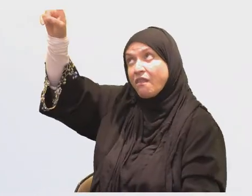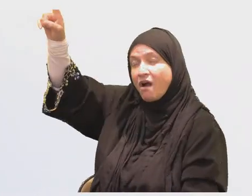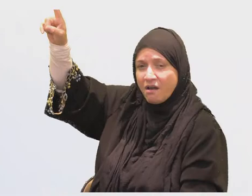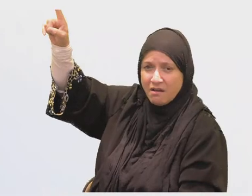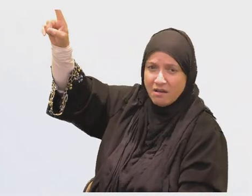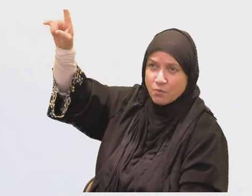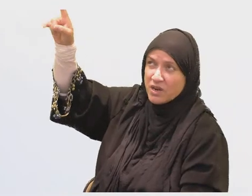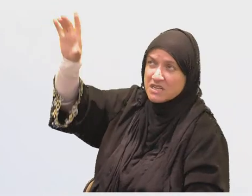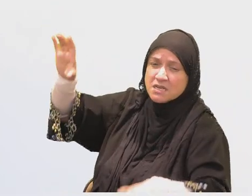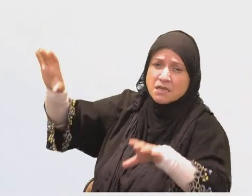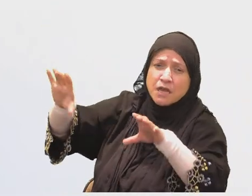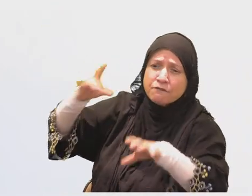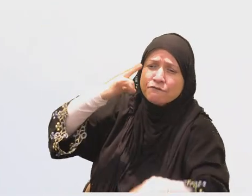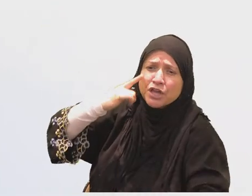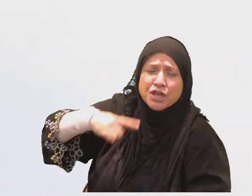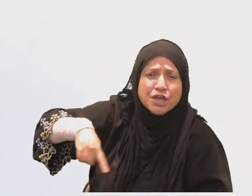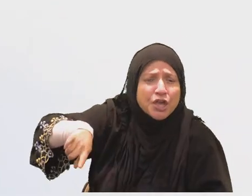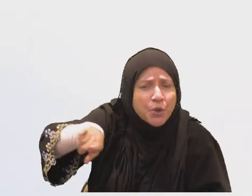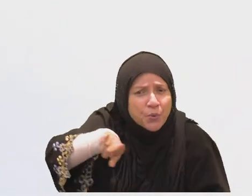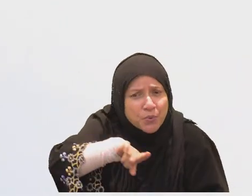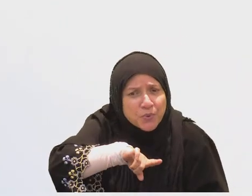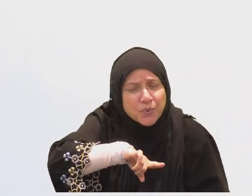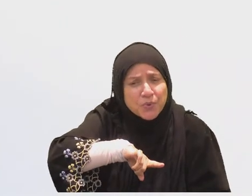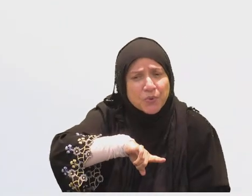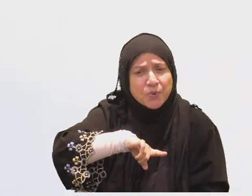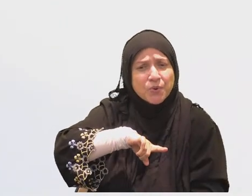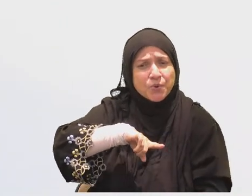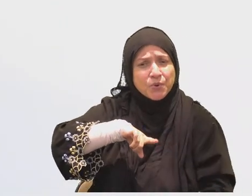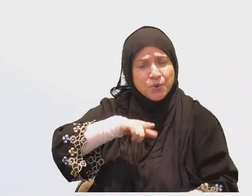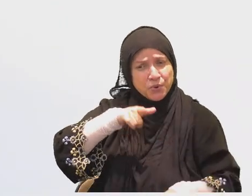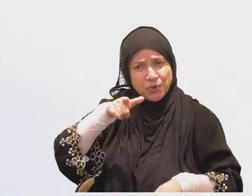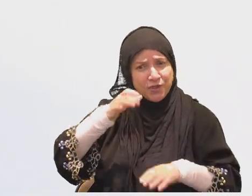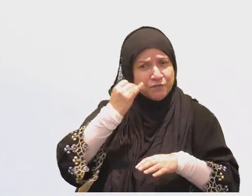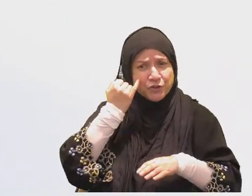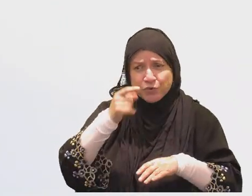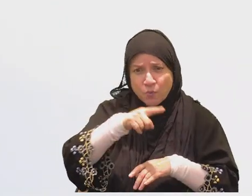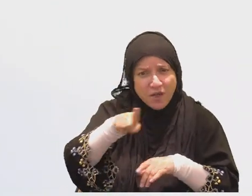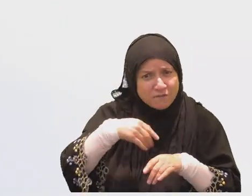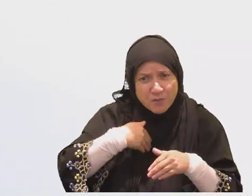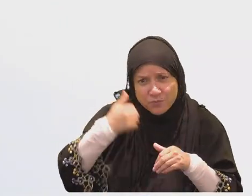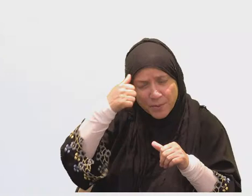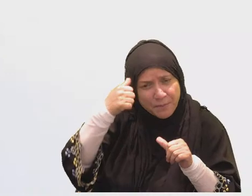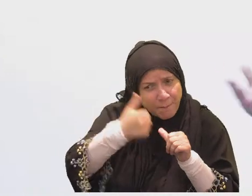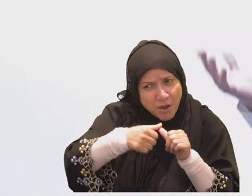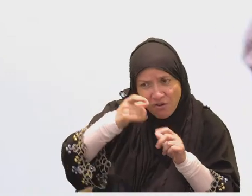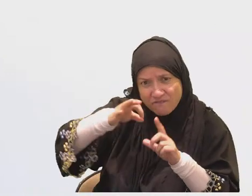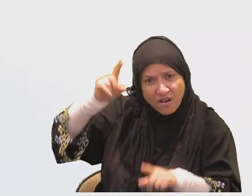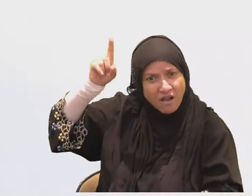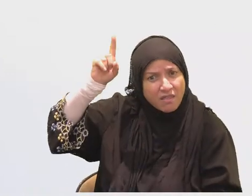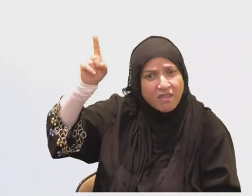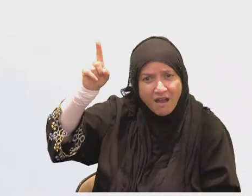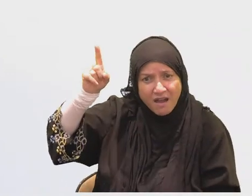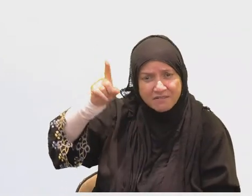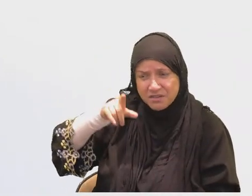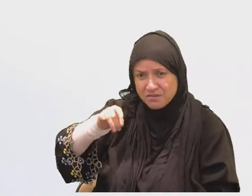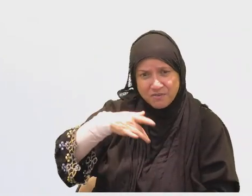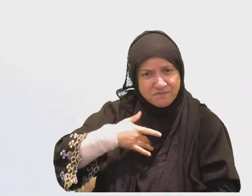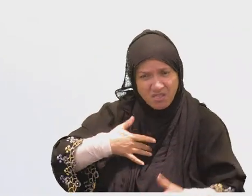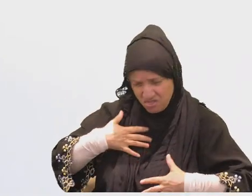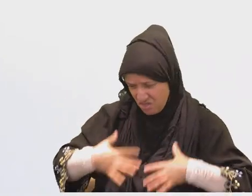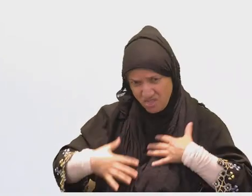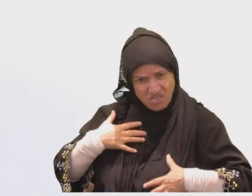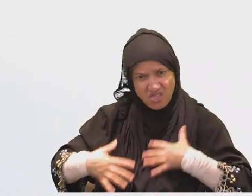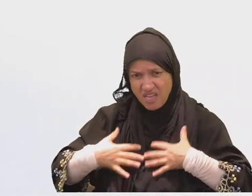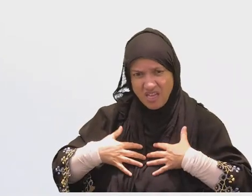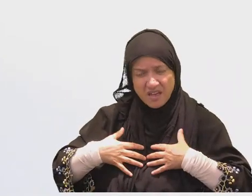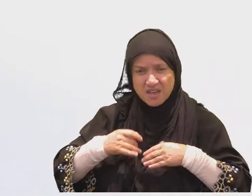the remembrance of Allah bring comfort to the heart? Remember Allah abundantly, brothers and sisters, in all of its forms and